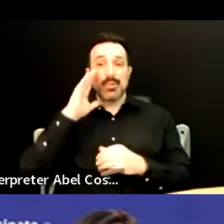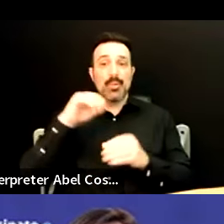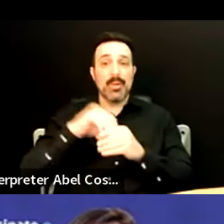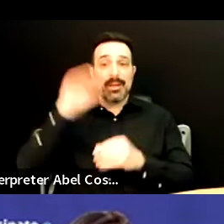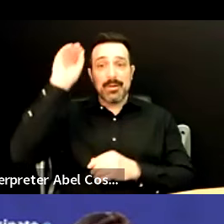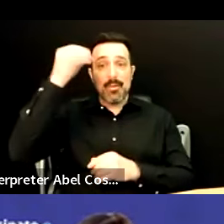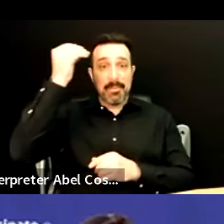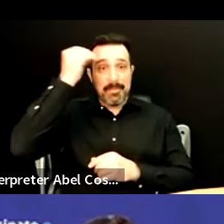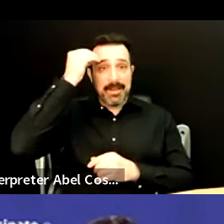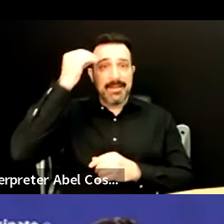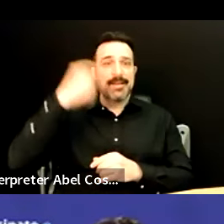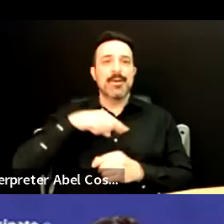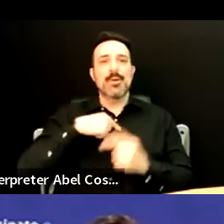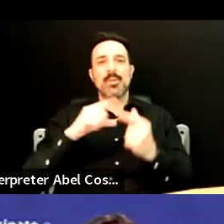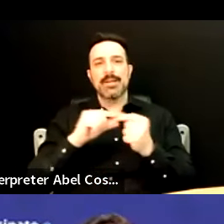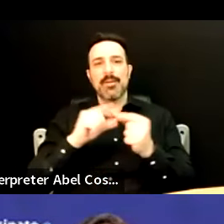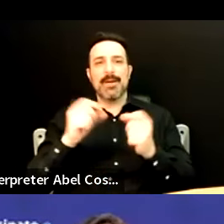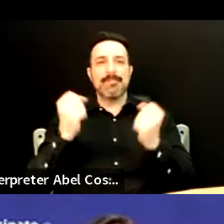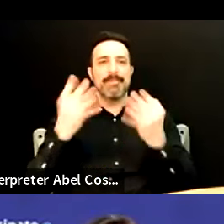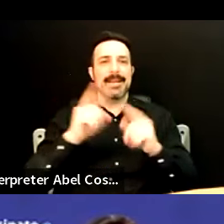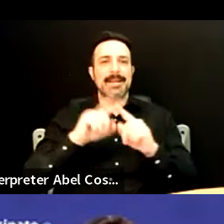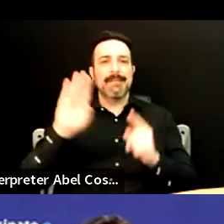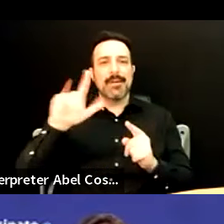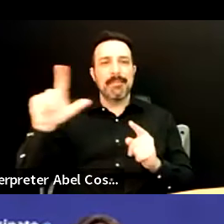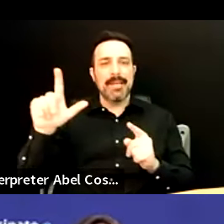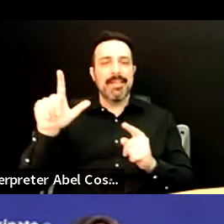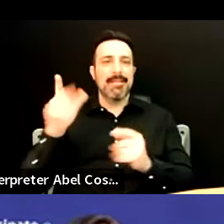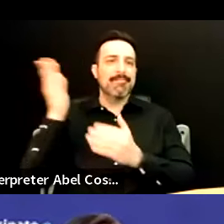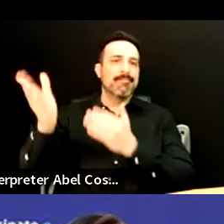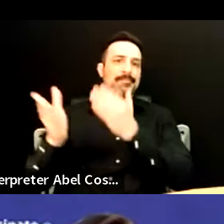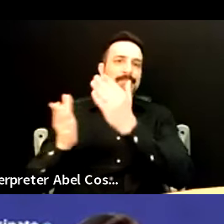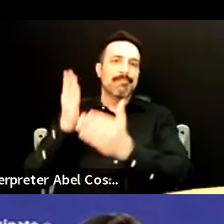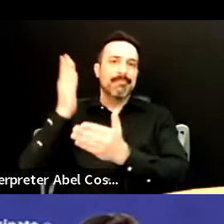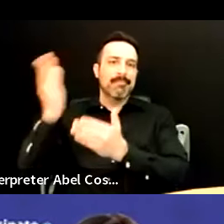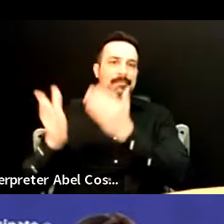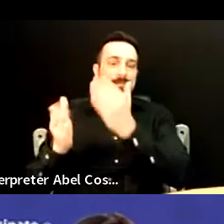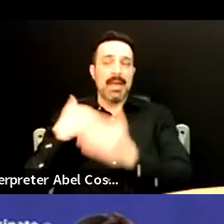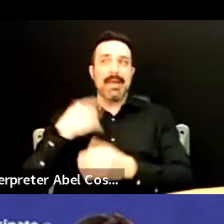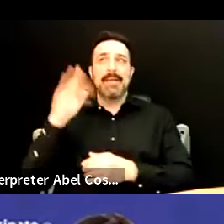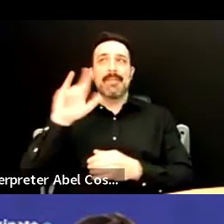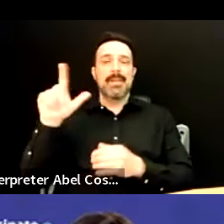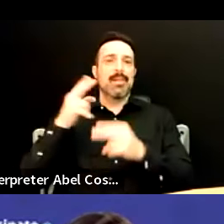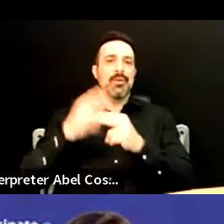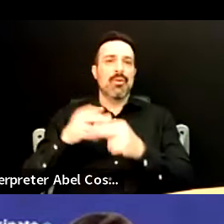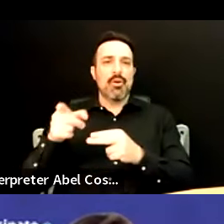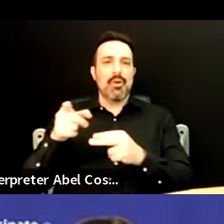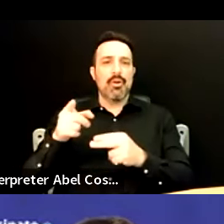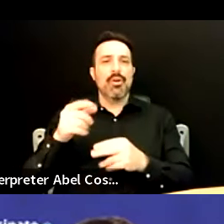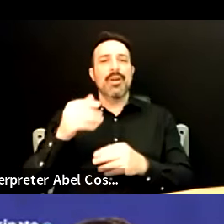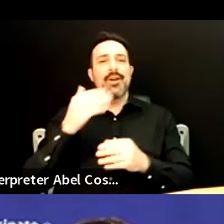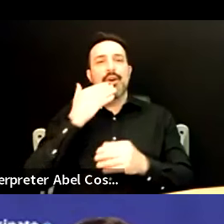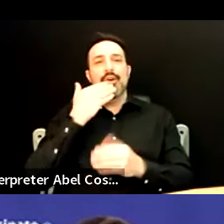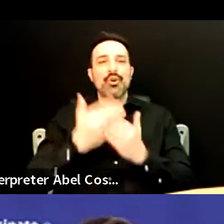Olympia, we talk about different bills that go through, and there's a bill we often call, it's a good little